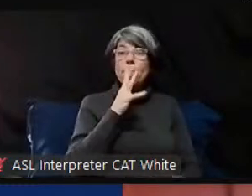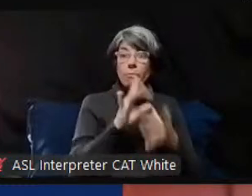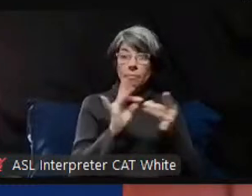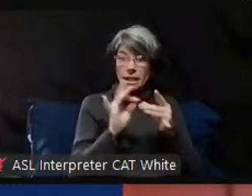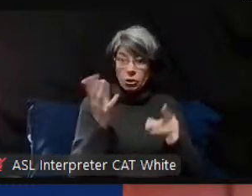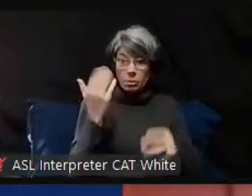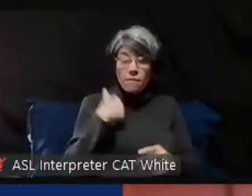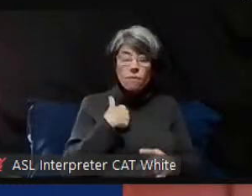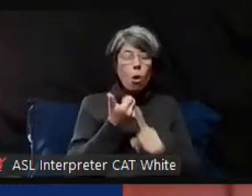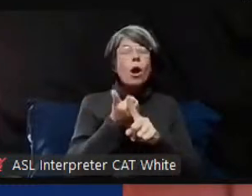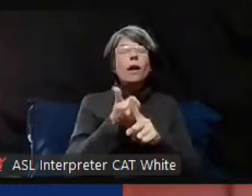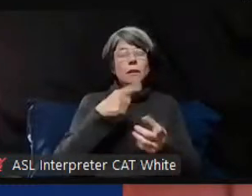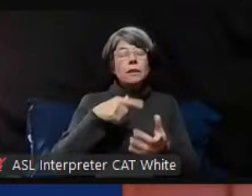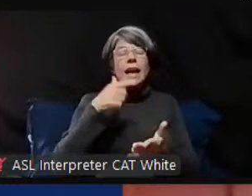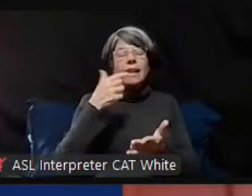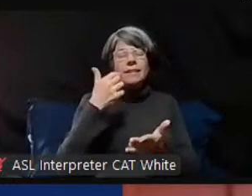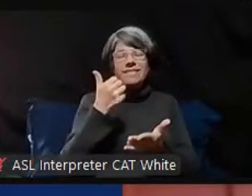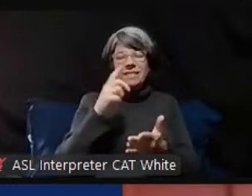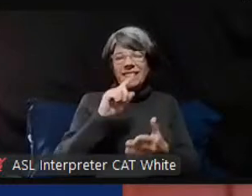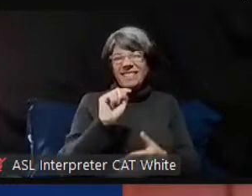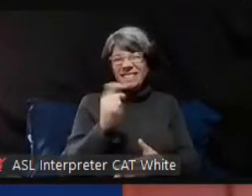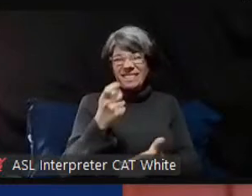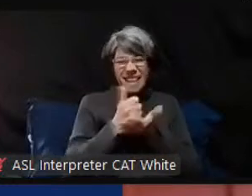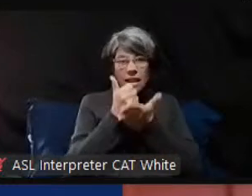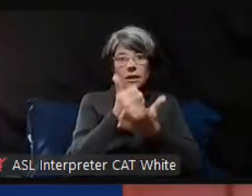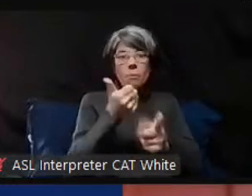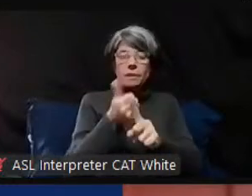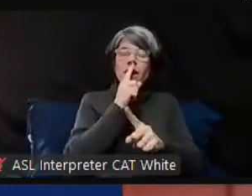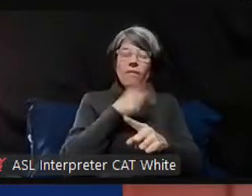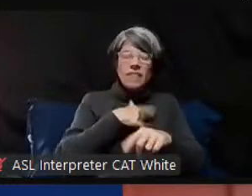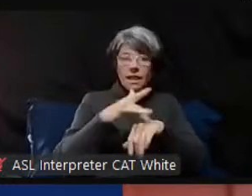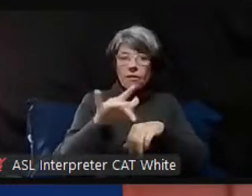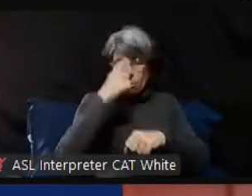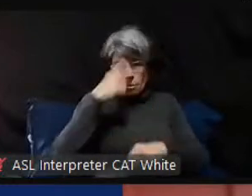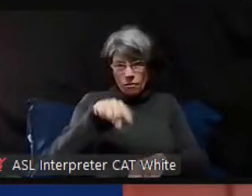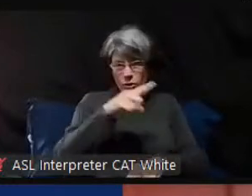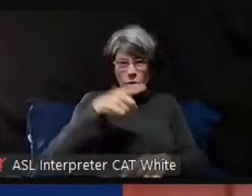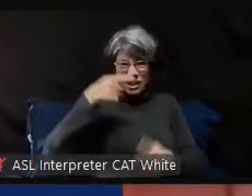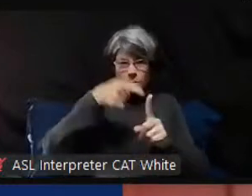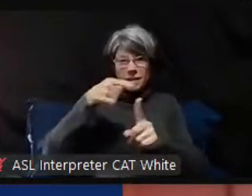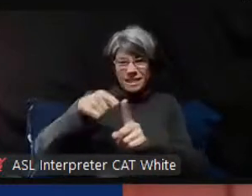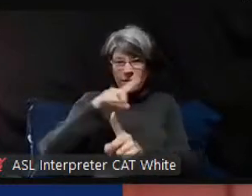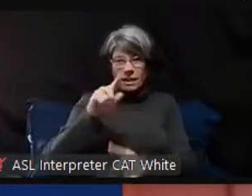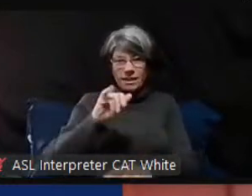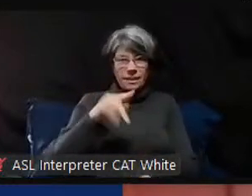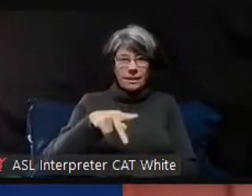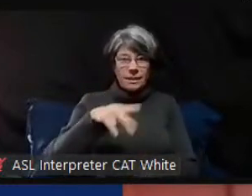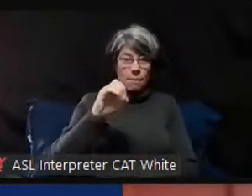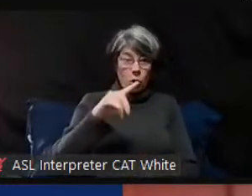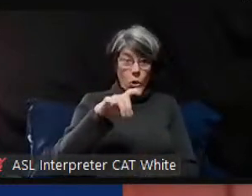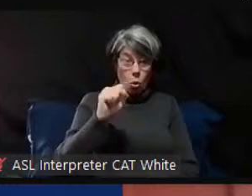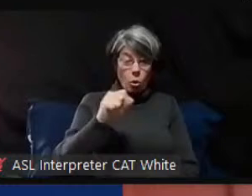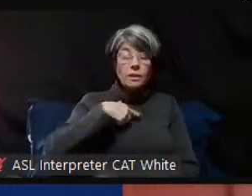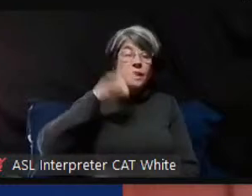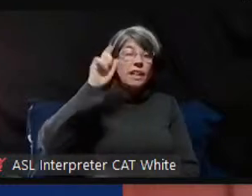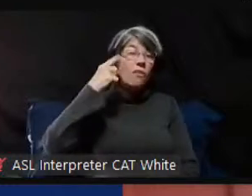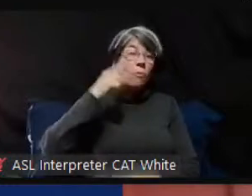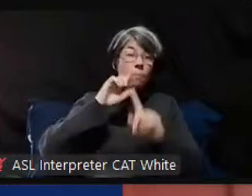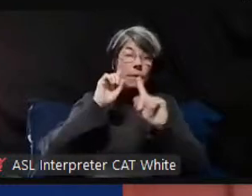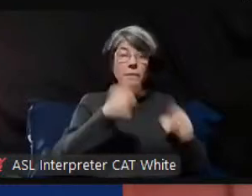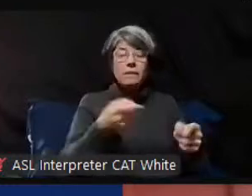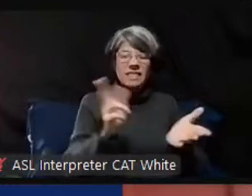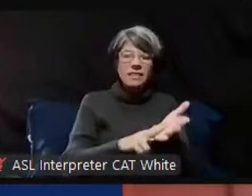relief is available for properties affected by the recent wildfires in specific zip codes. The governor signed executive orders